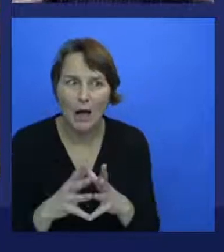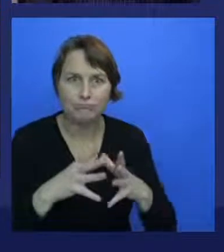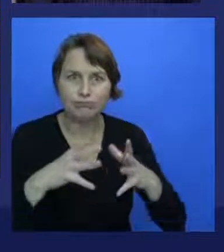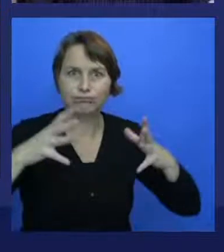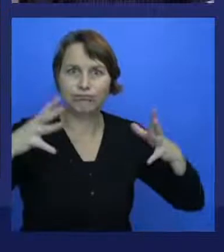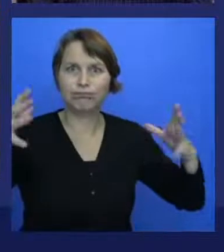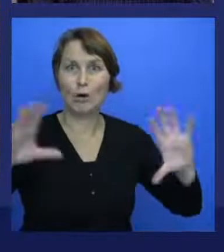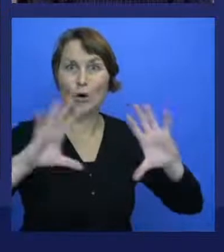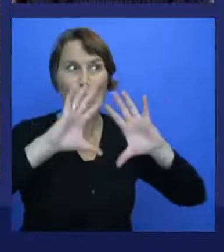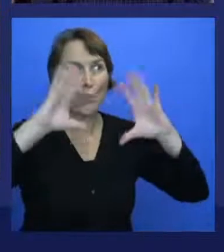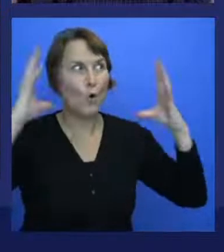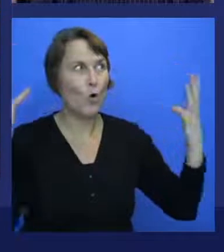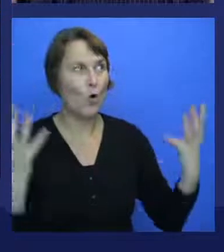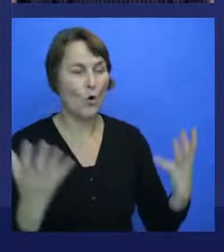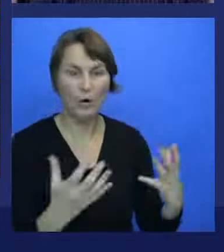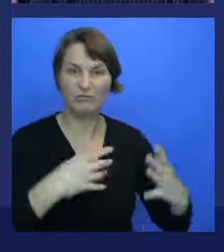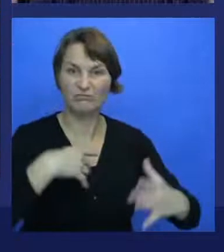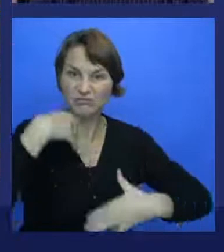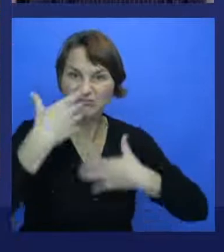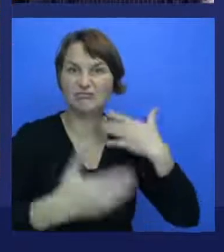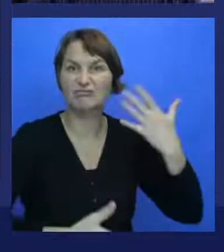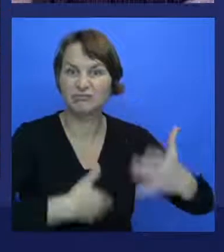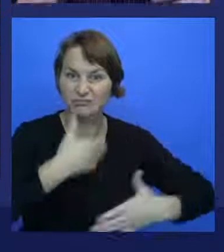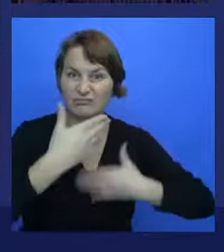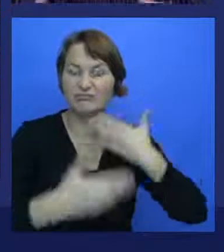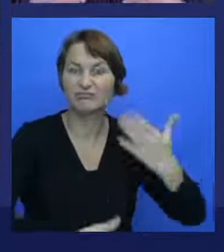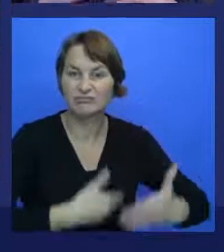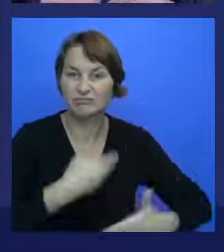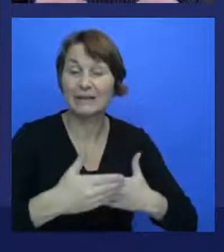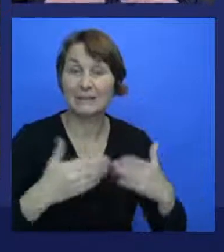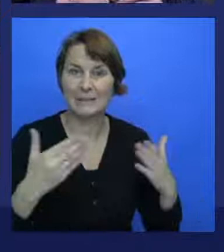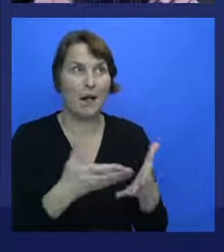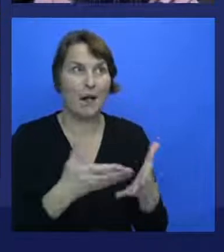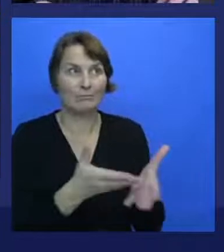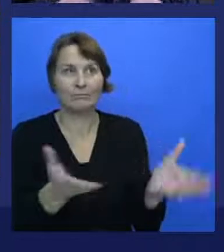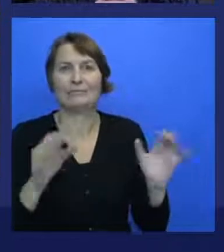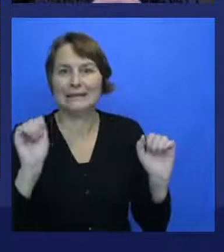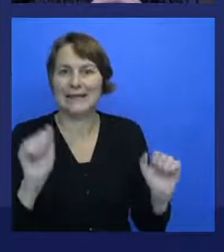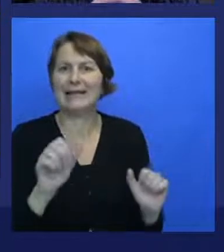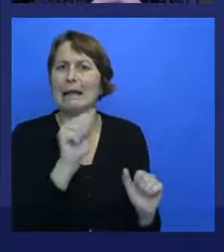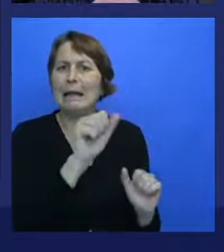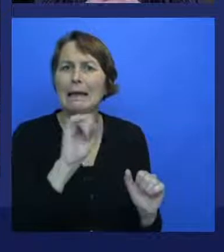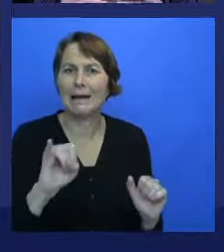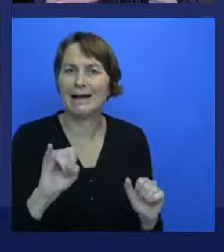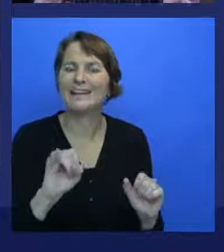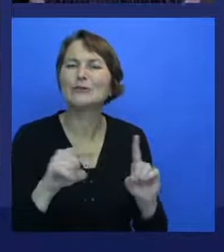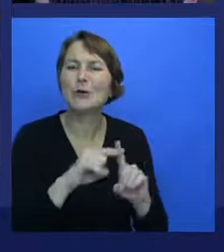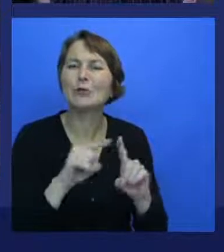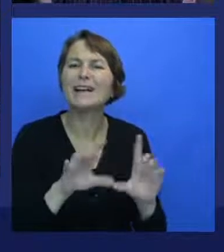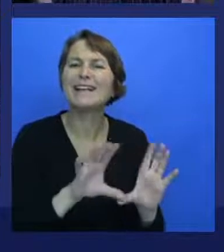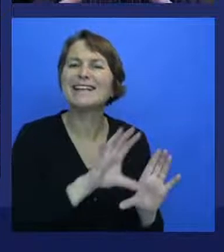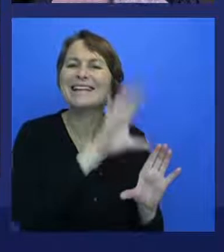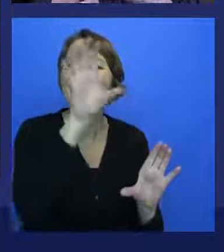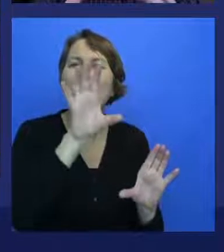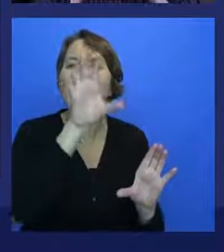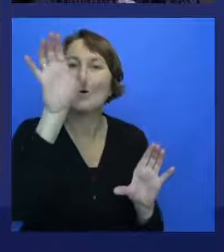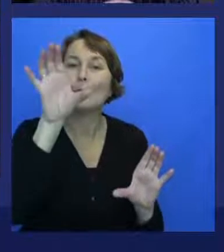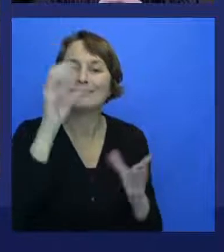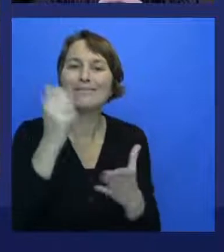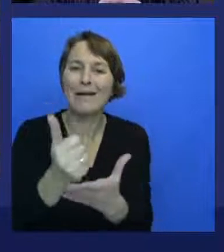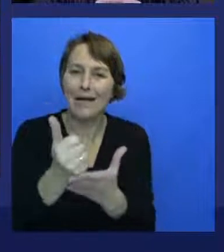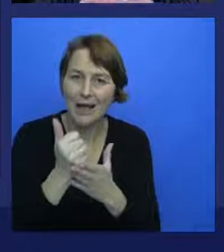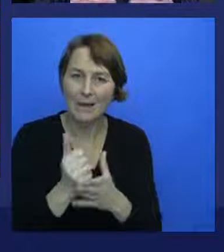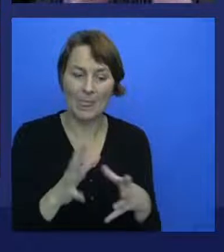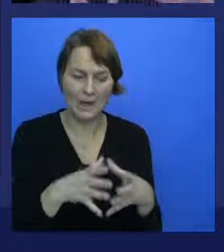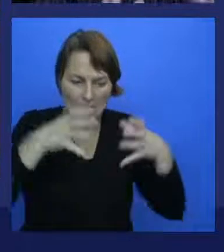would limit the expansion of artificial intelligence. The cloud leveled the field that anyone could build a